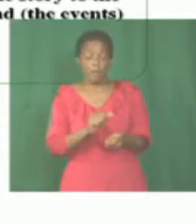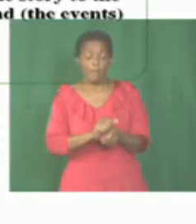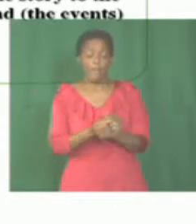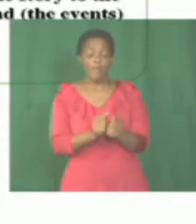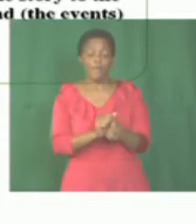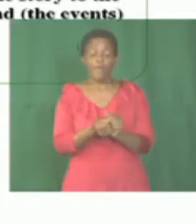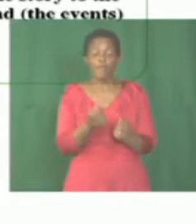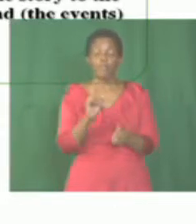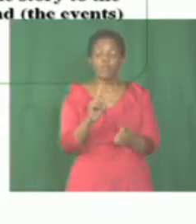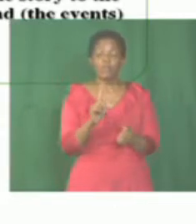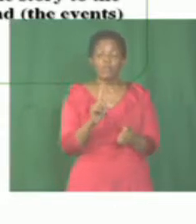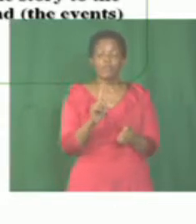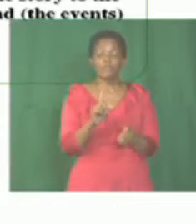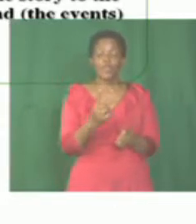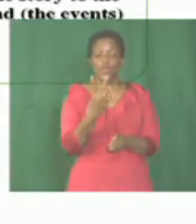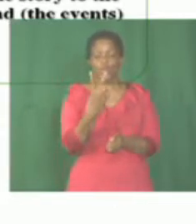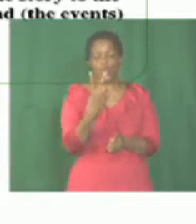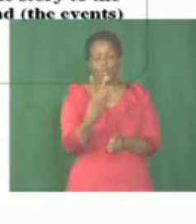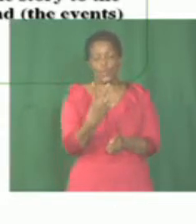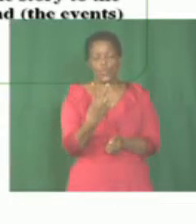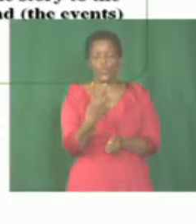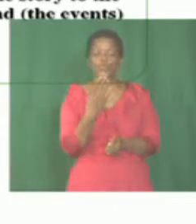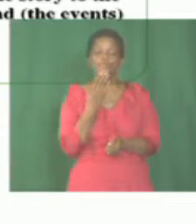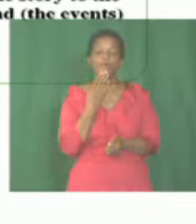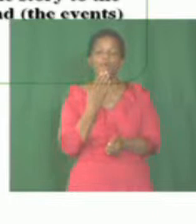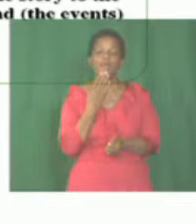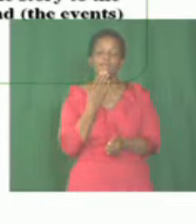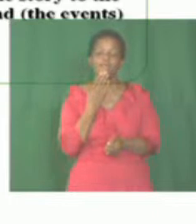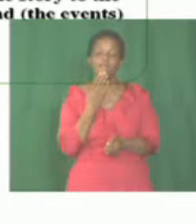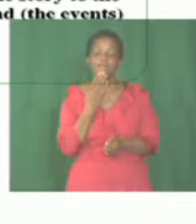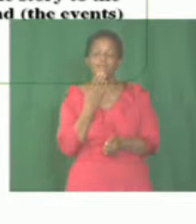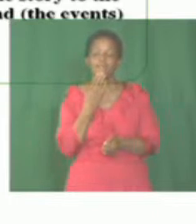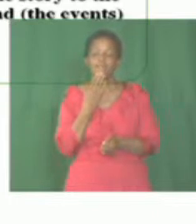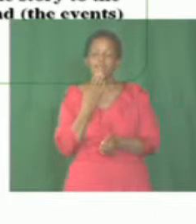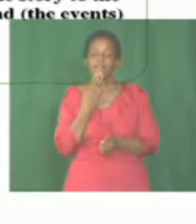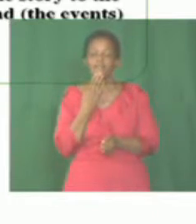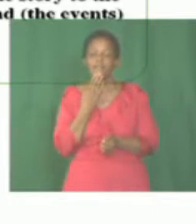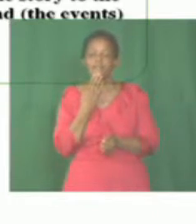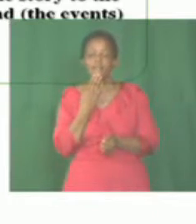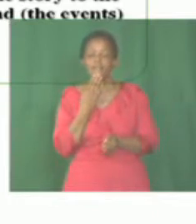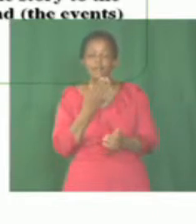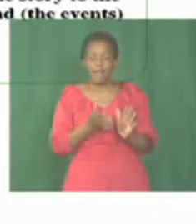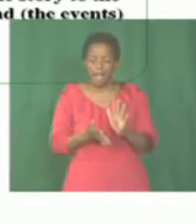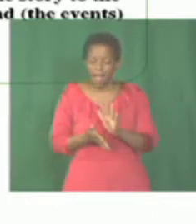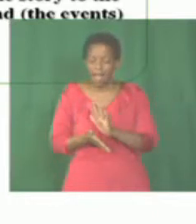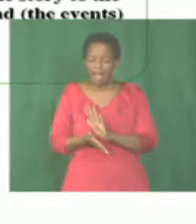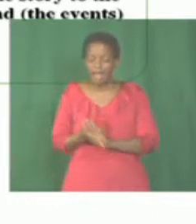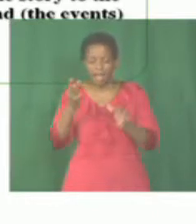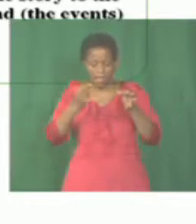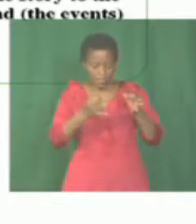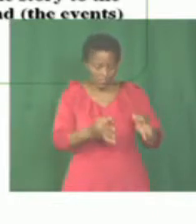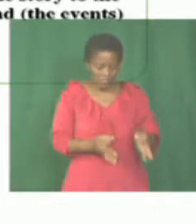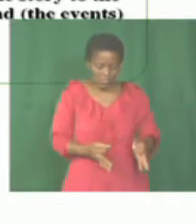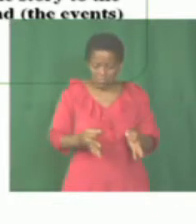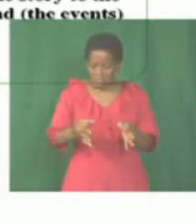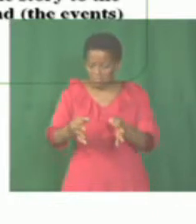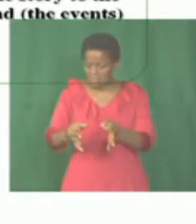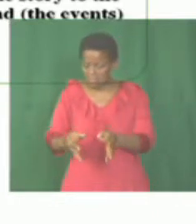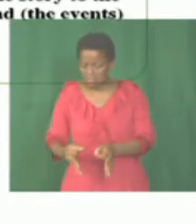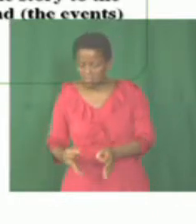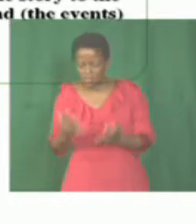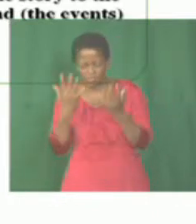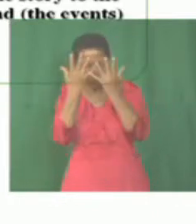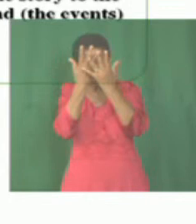is that the two boys were mysteriously taken by the ghost to spend the whole night in a